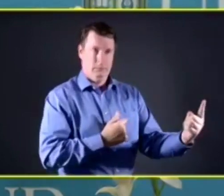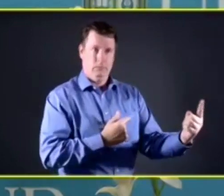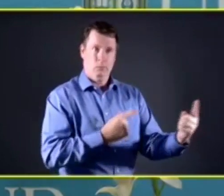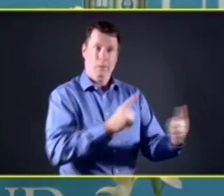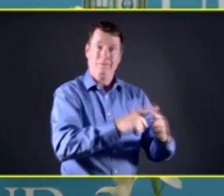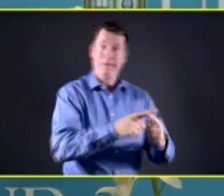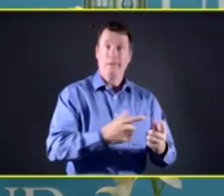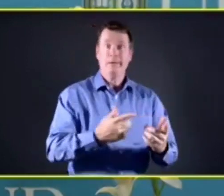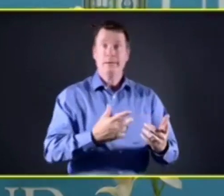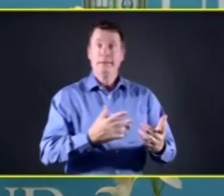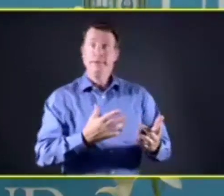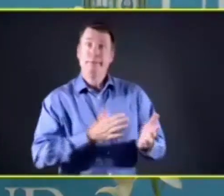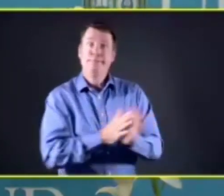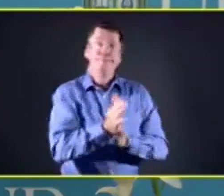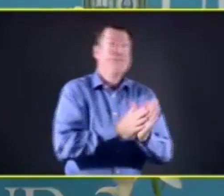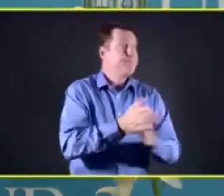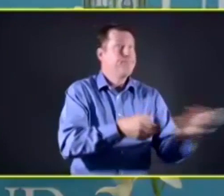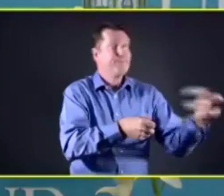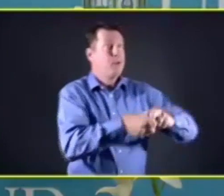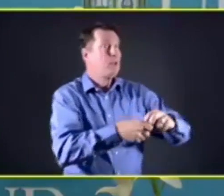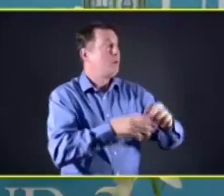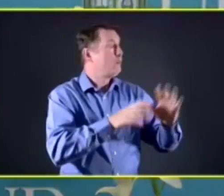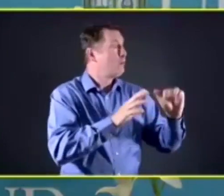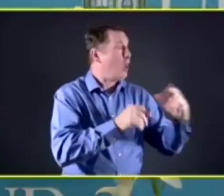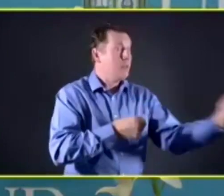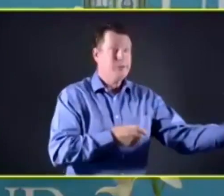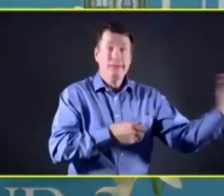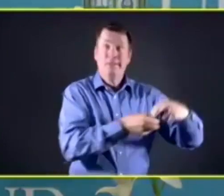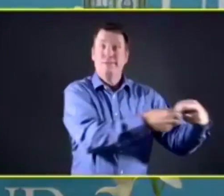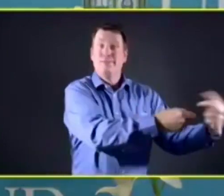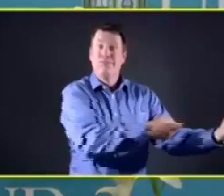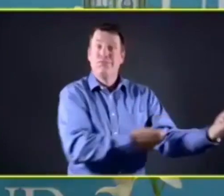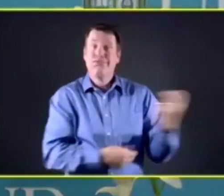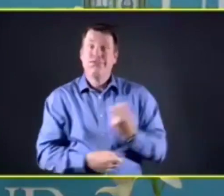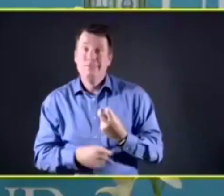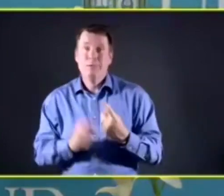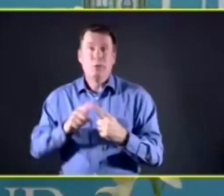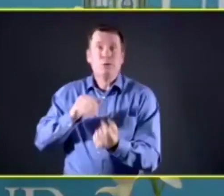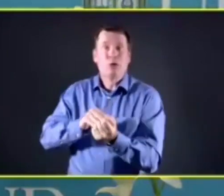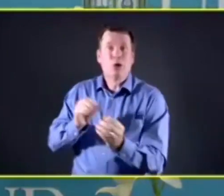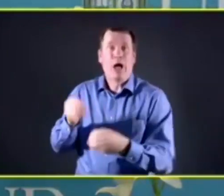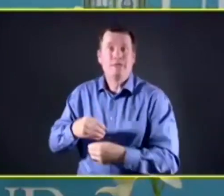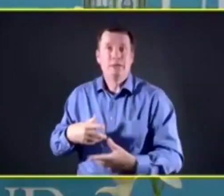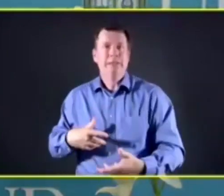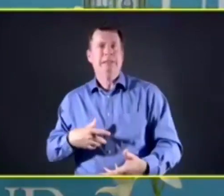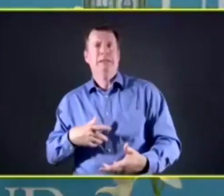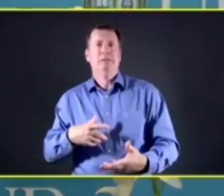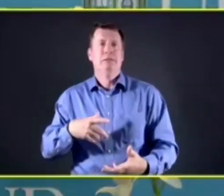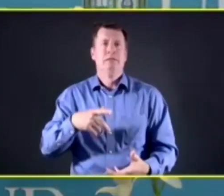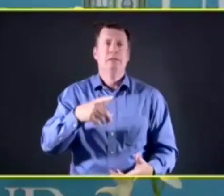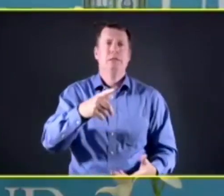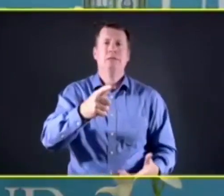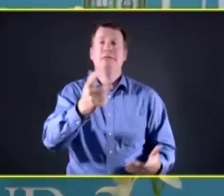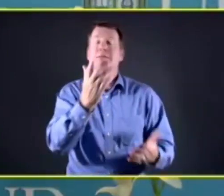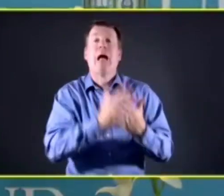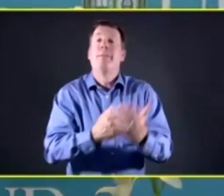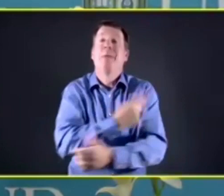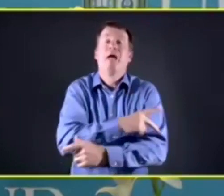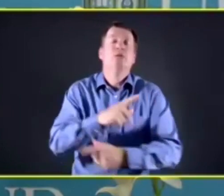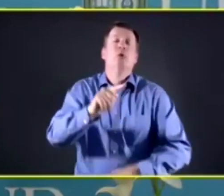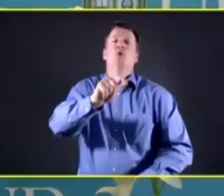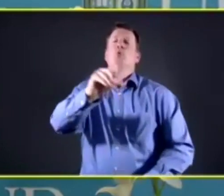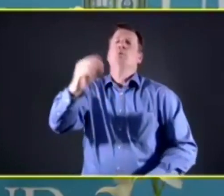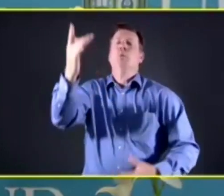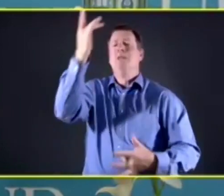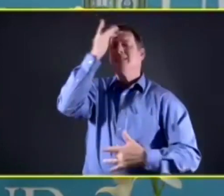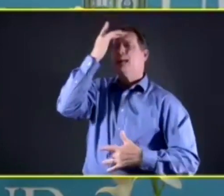office or whatever. I mean, I've heard patients say, I'm too sick to come to the doctor. So, so if we could go to them, that would be ideal. I